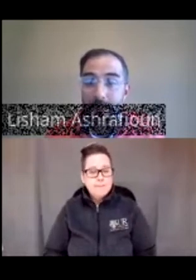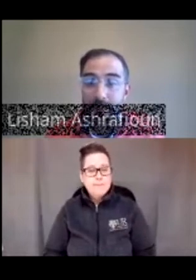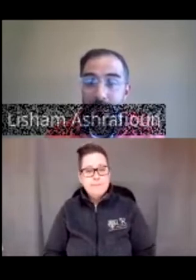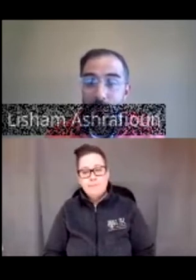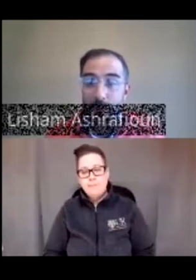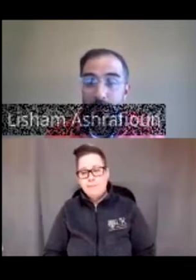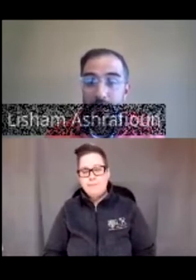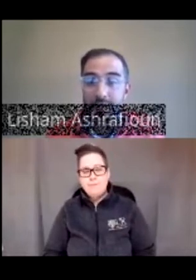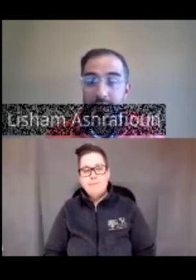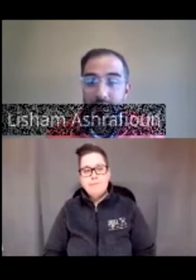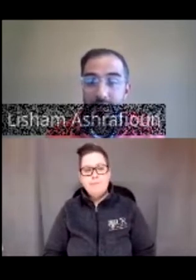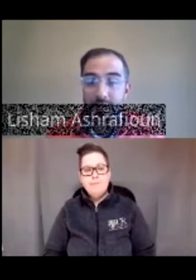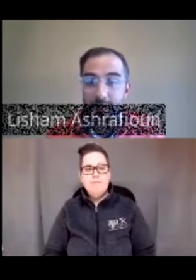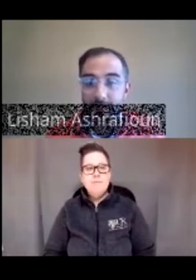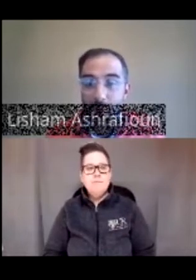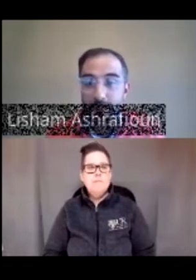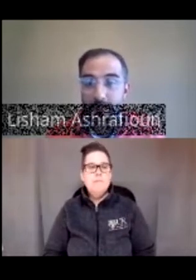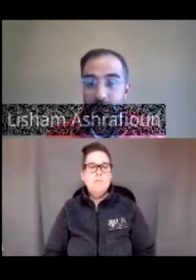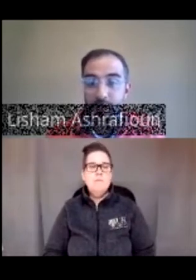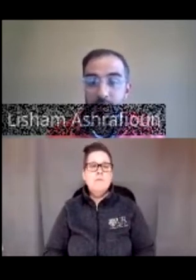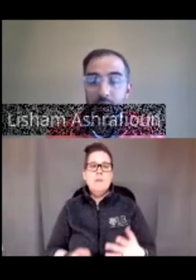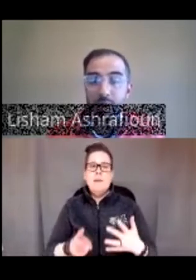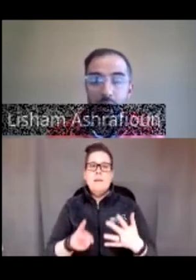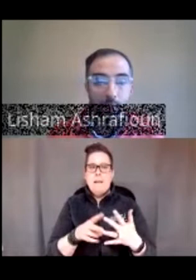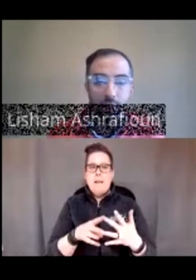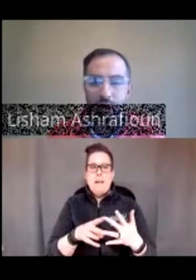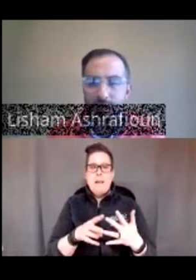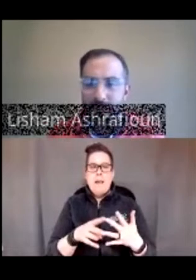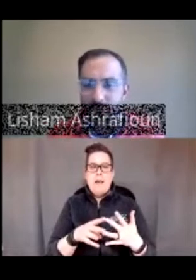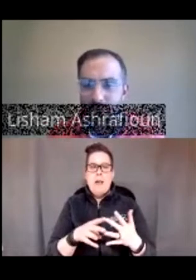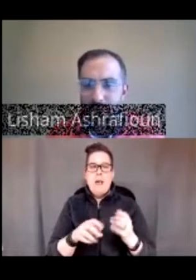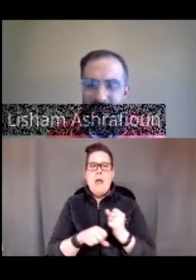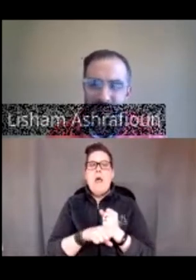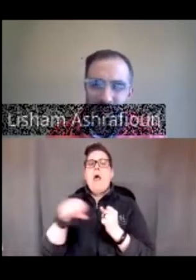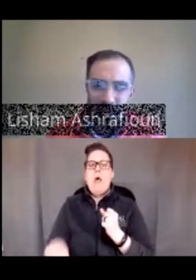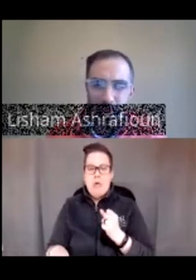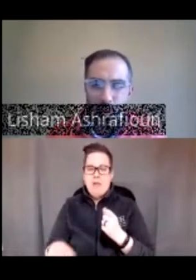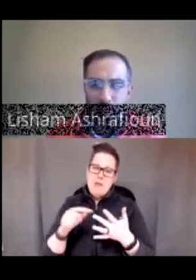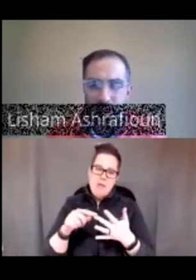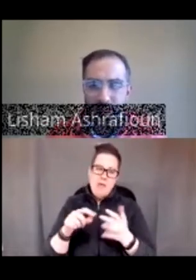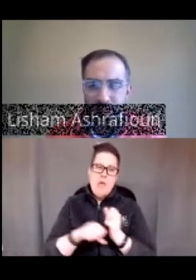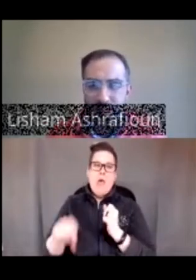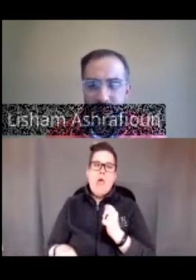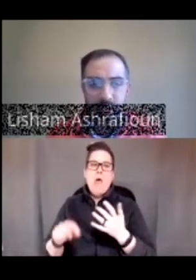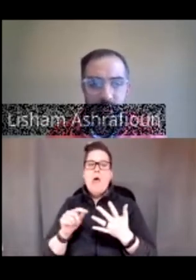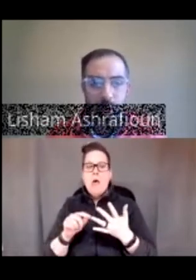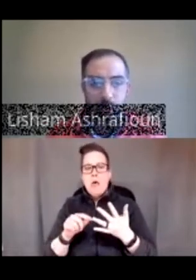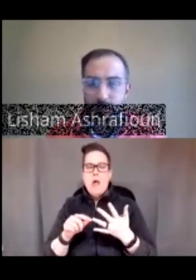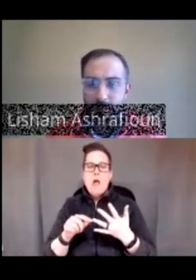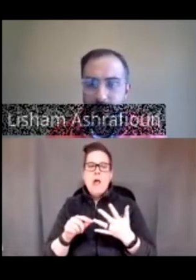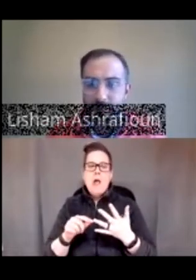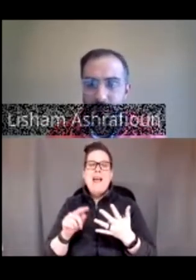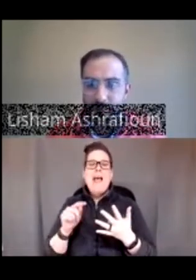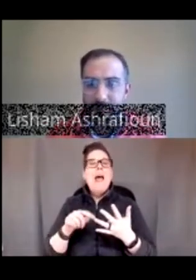And basically we extend this into the following session, but the following session maybe has like a little bit more of an emphasis on